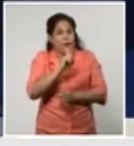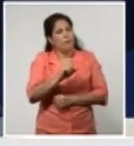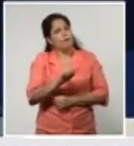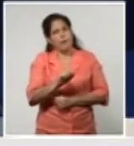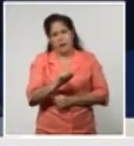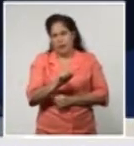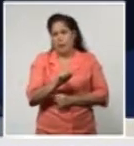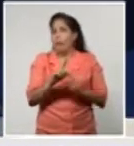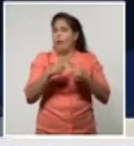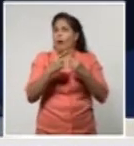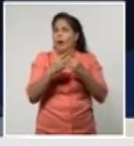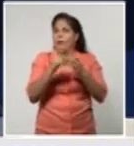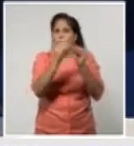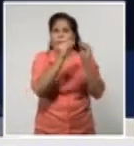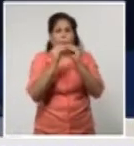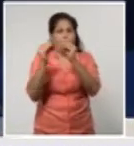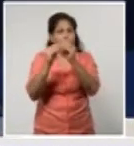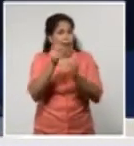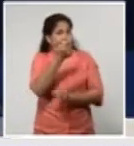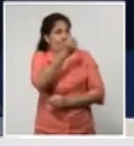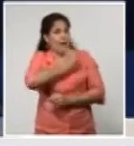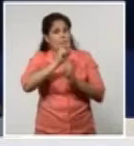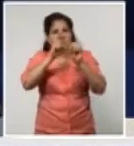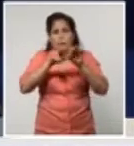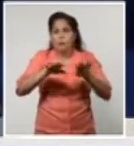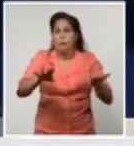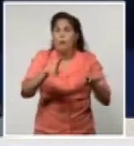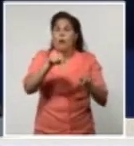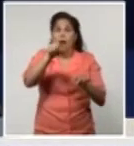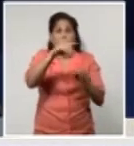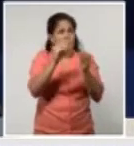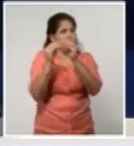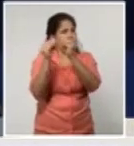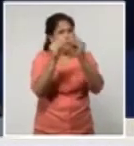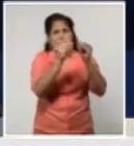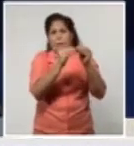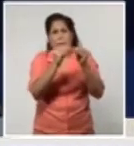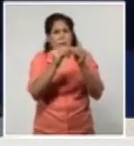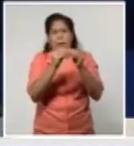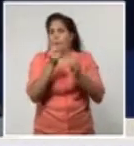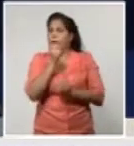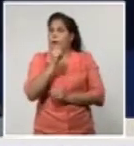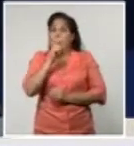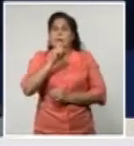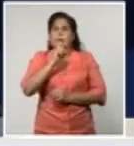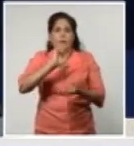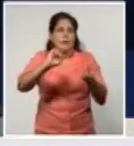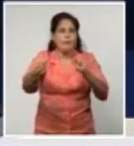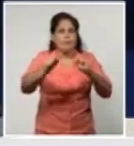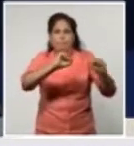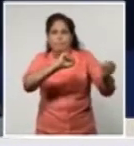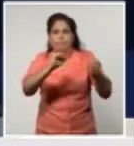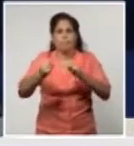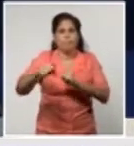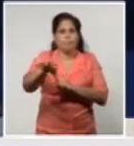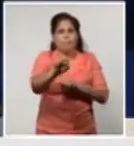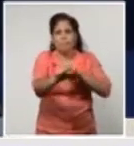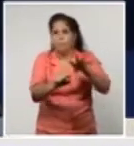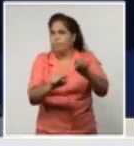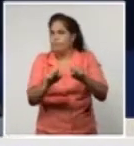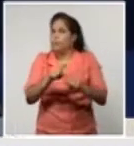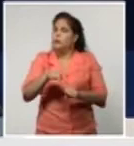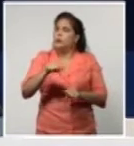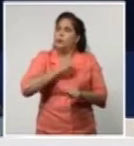And to curb the impact of this disease has not been an easy task. This is a virus with